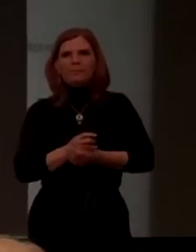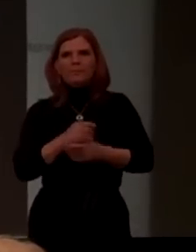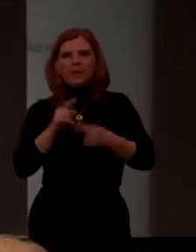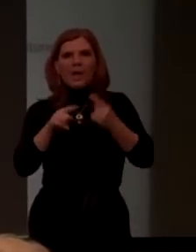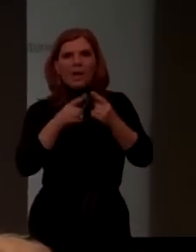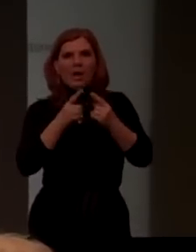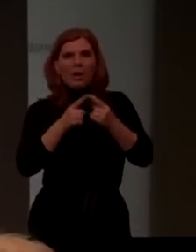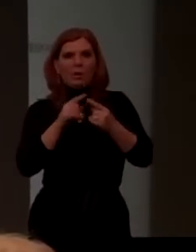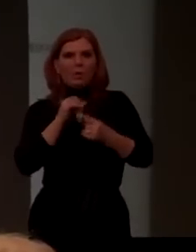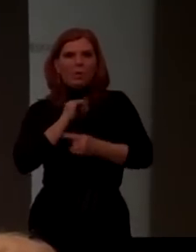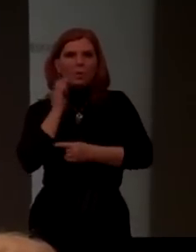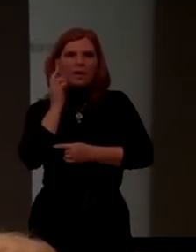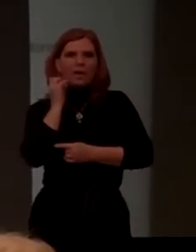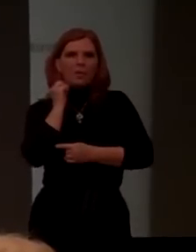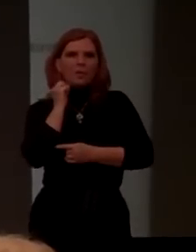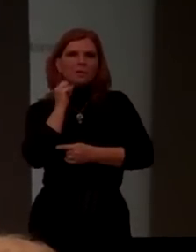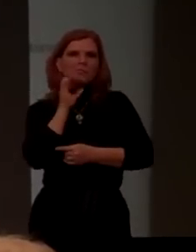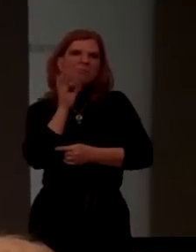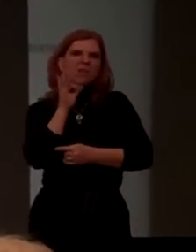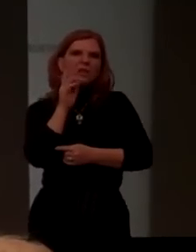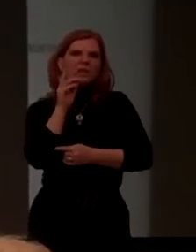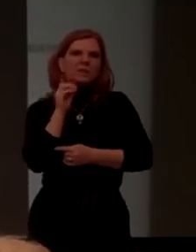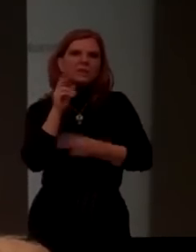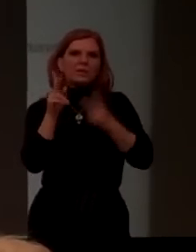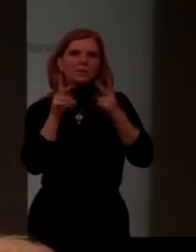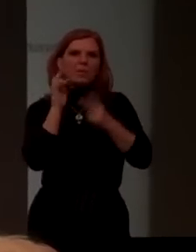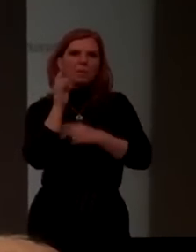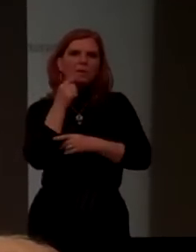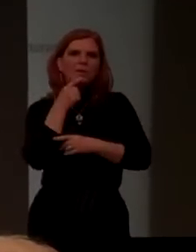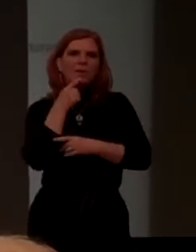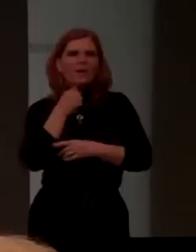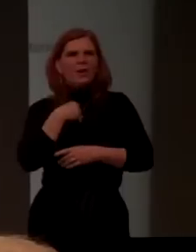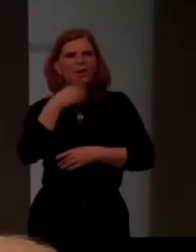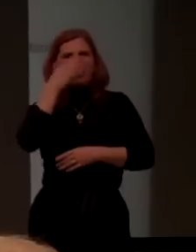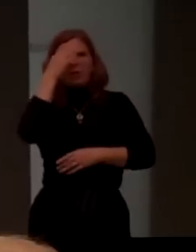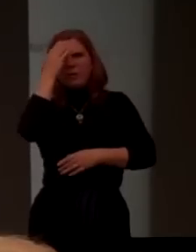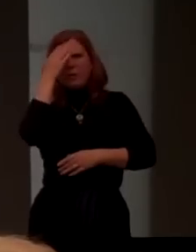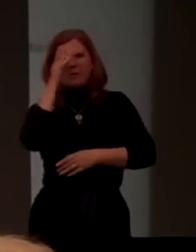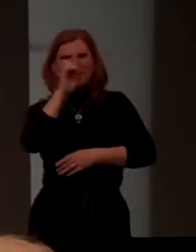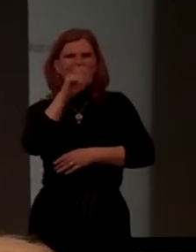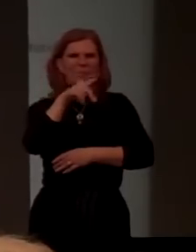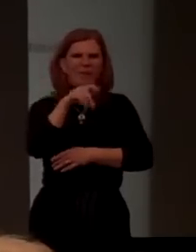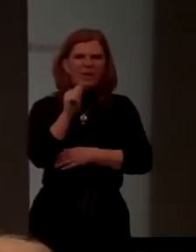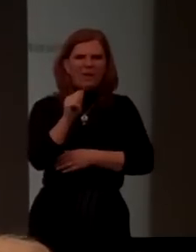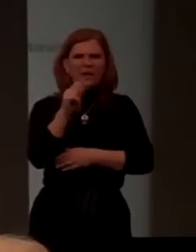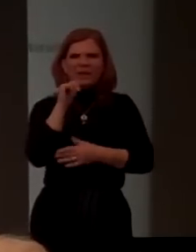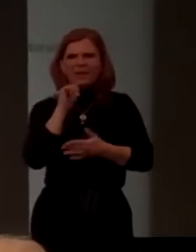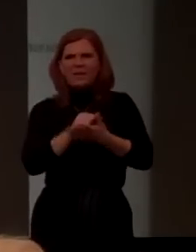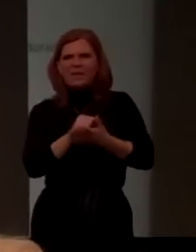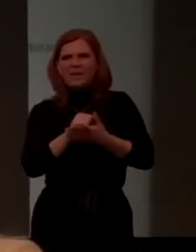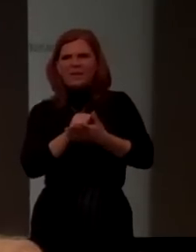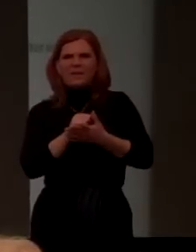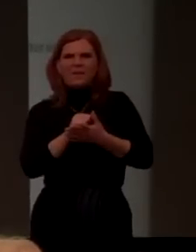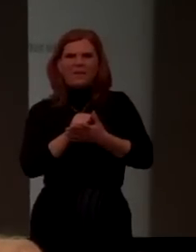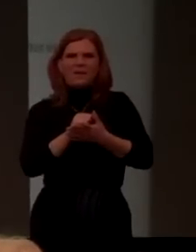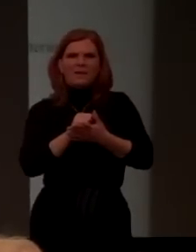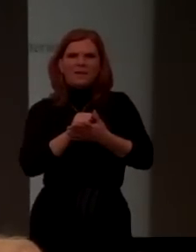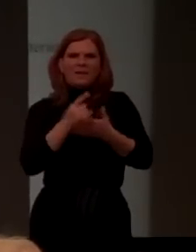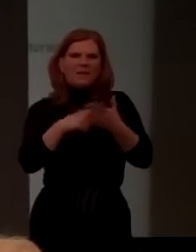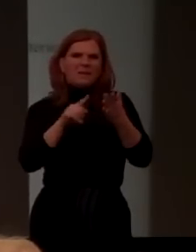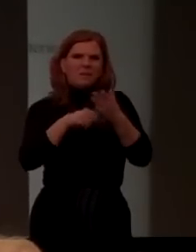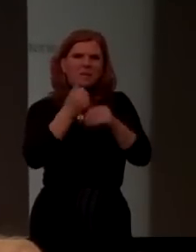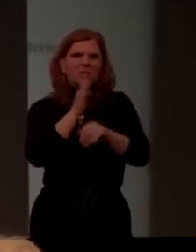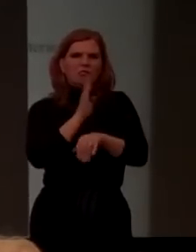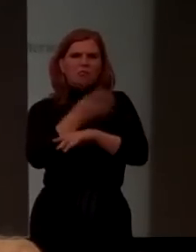When I was in the 1960s, people would say, it's the damn EPA that knocked out all these jobs